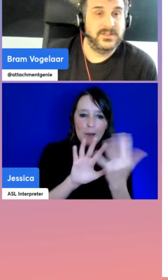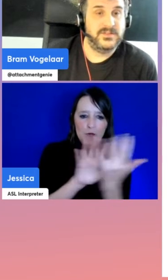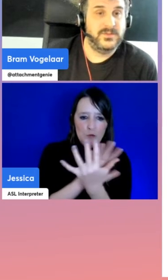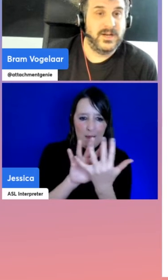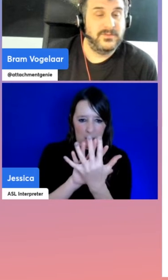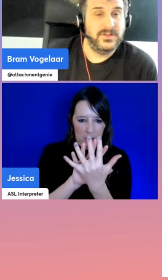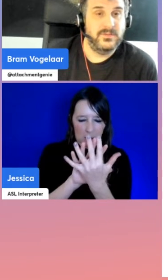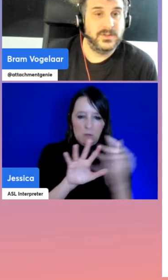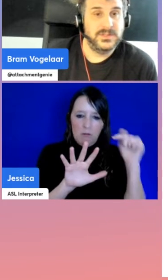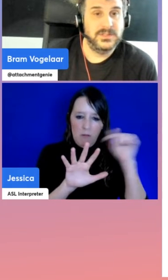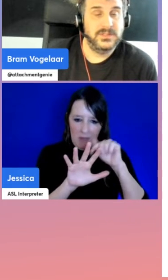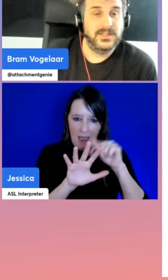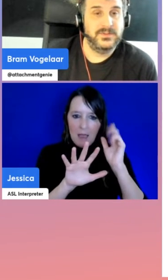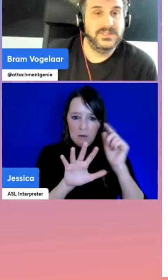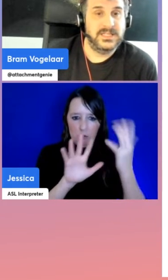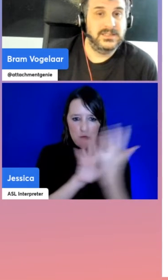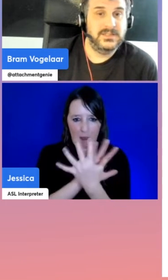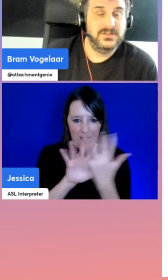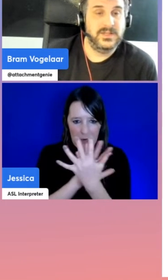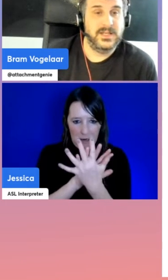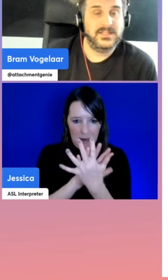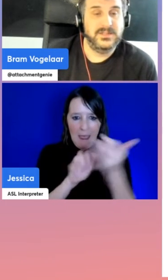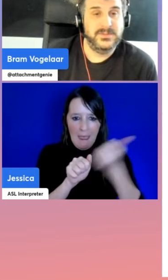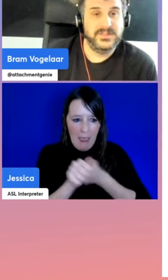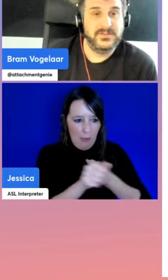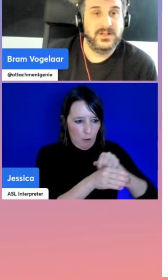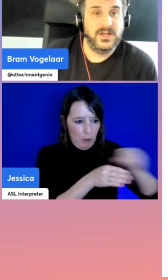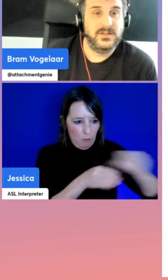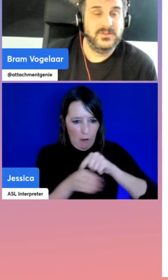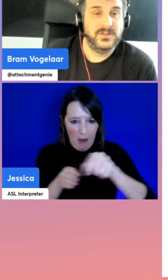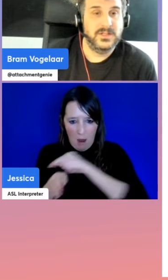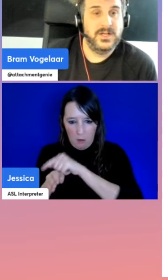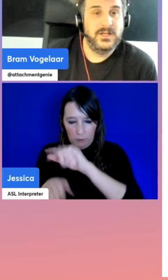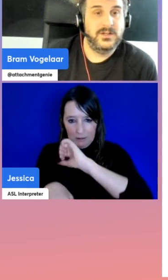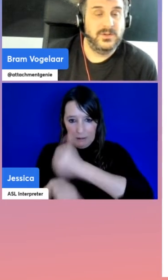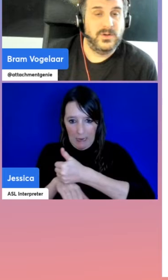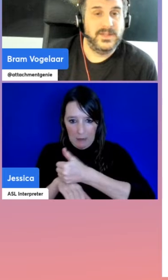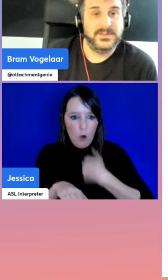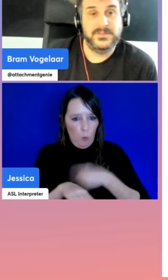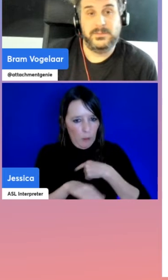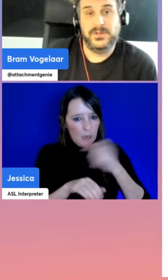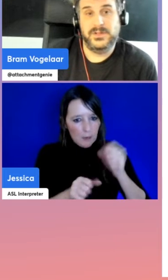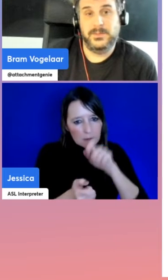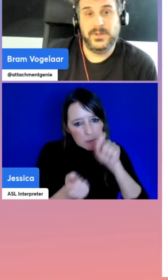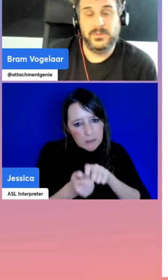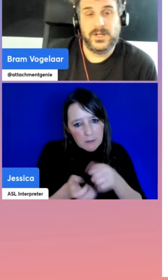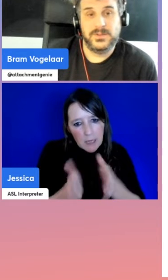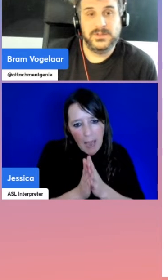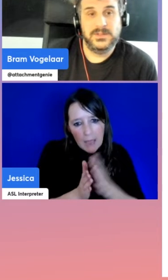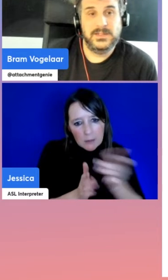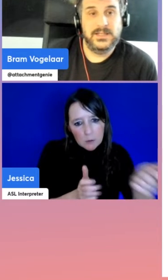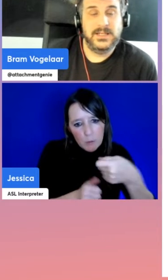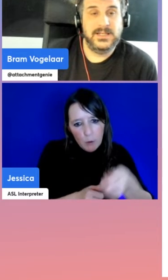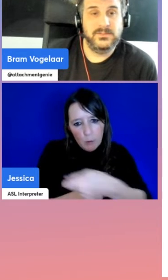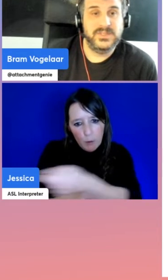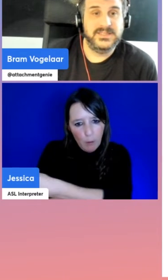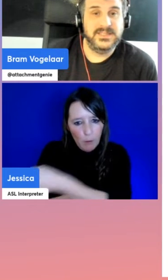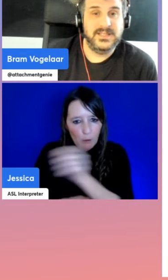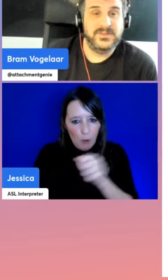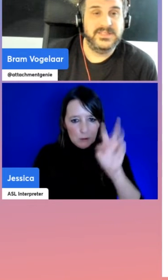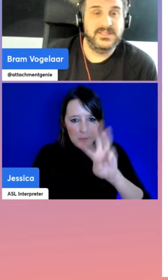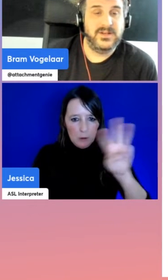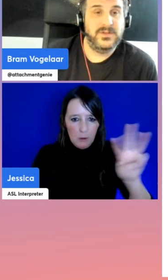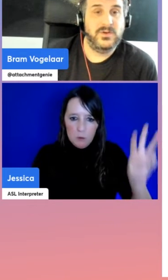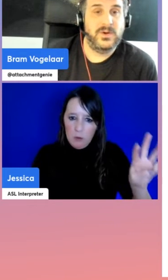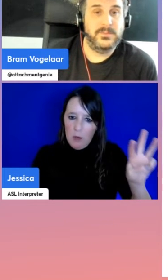exposes metrics for every route that we set. So we can actually specifically ask for the lorem ipsum ww route. And then we